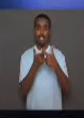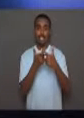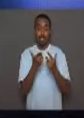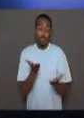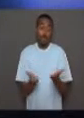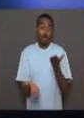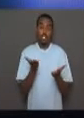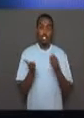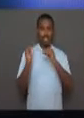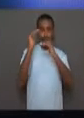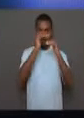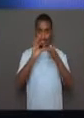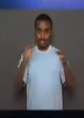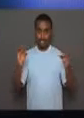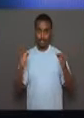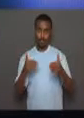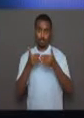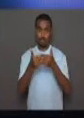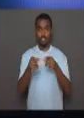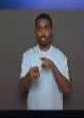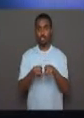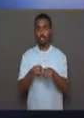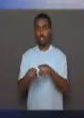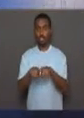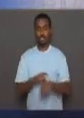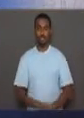conditional structures to reach a consensus.